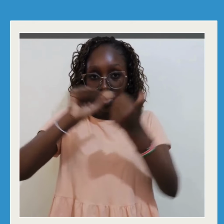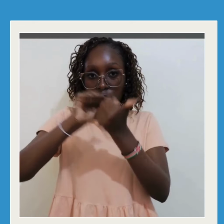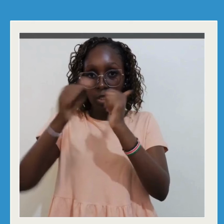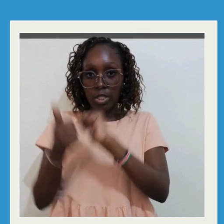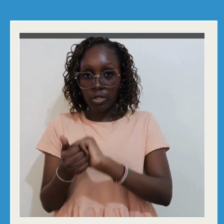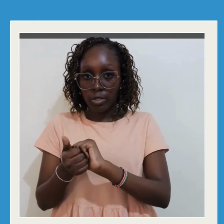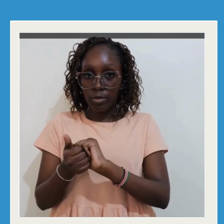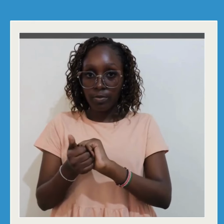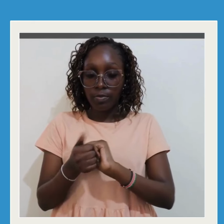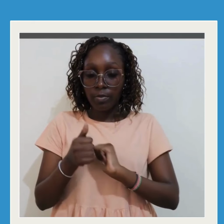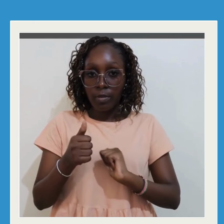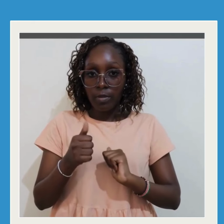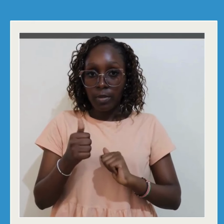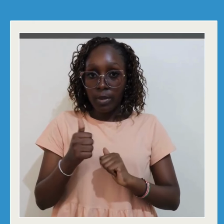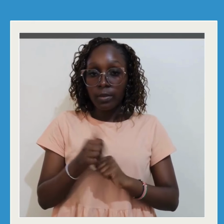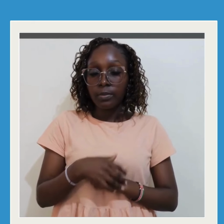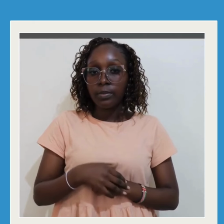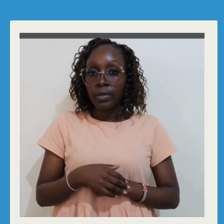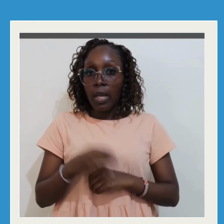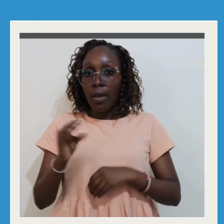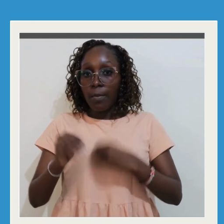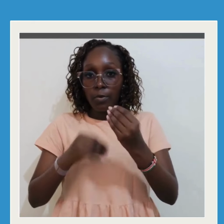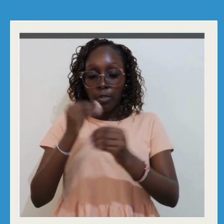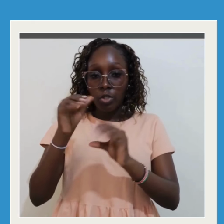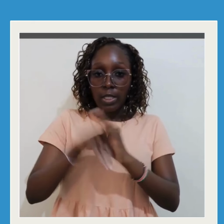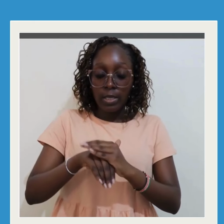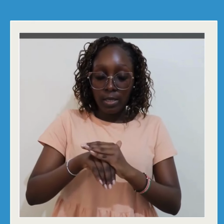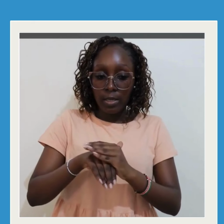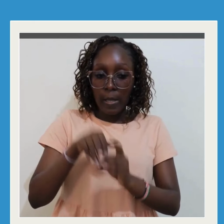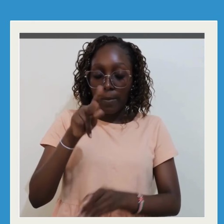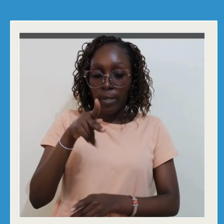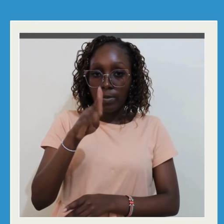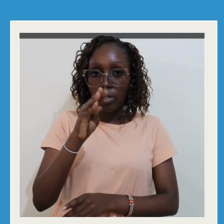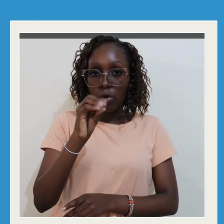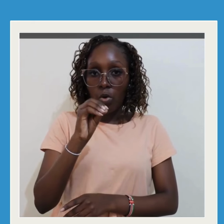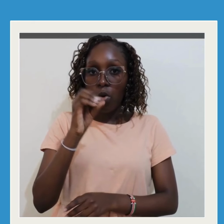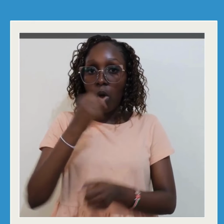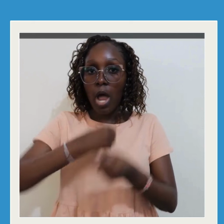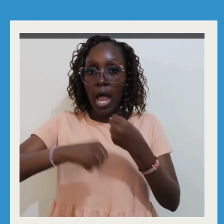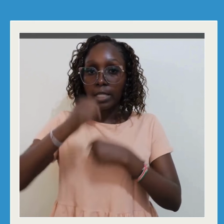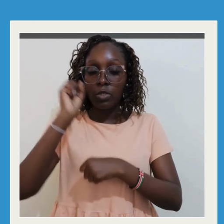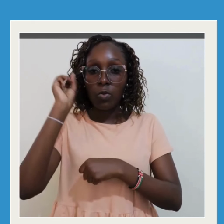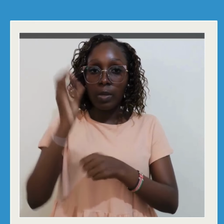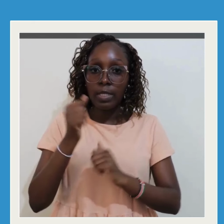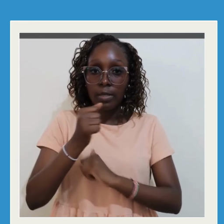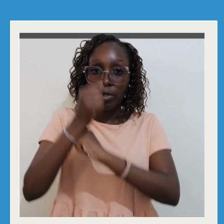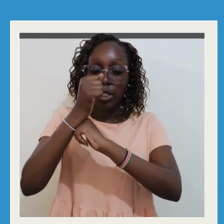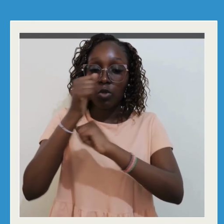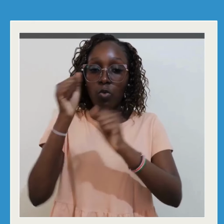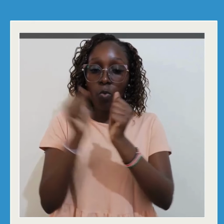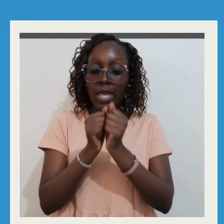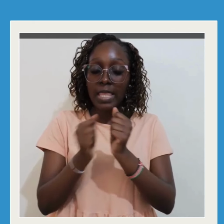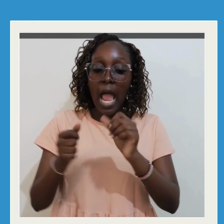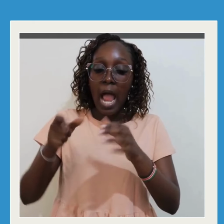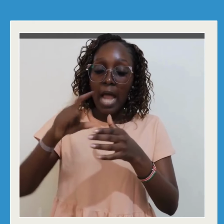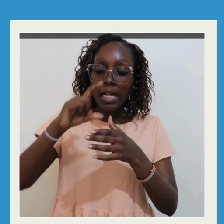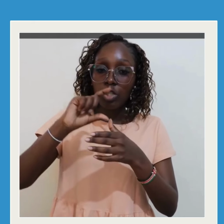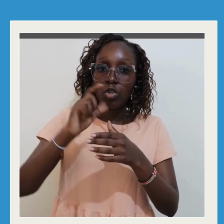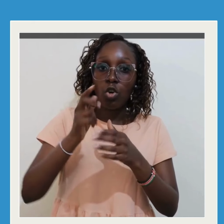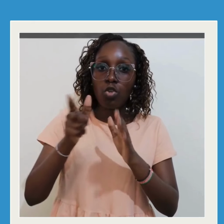Provisions in the PBO Act requiring clarification will be supported by additional rules and regulations.